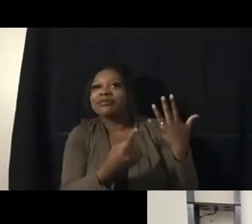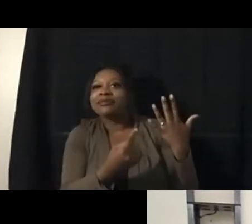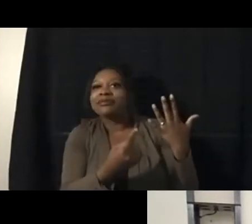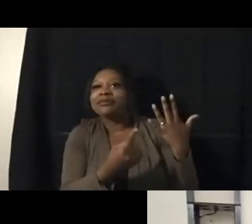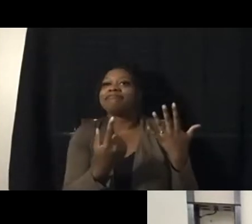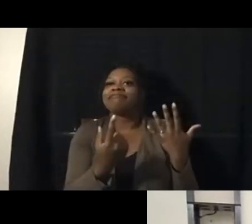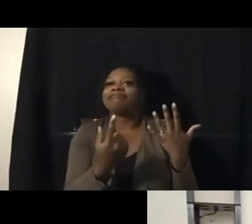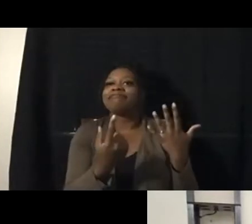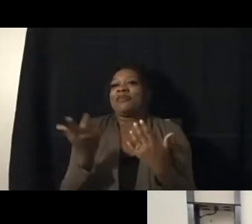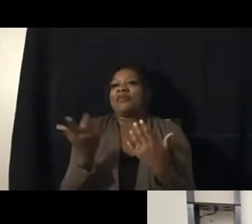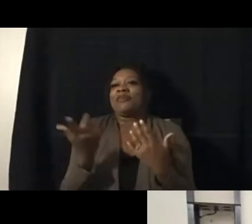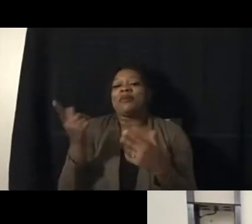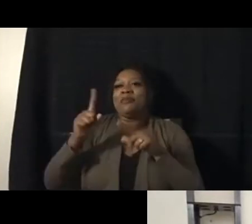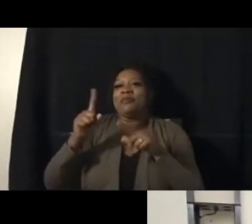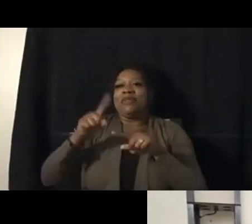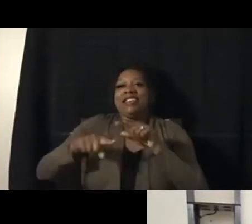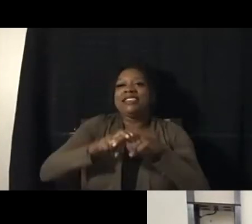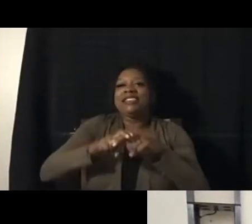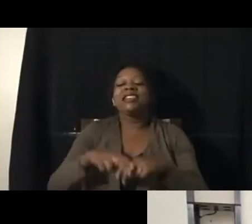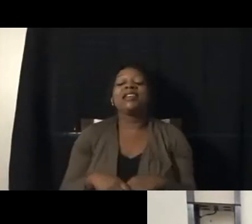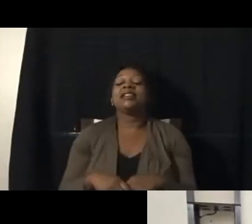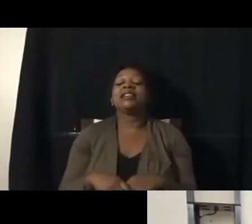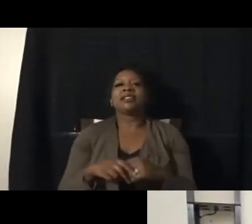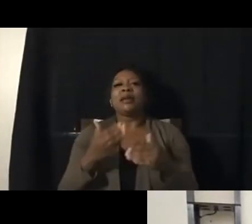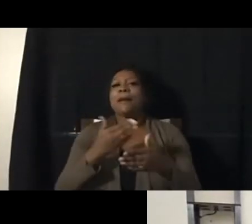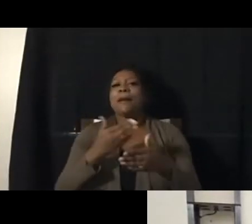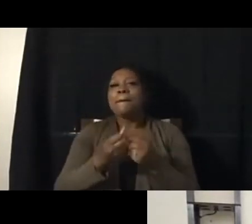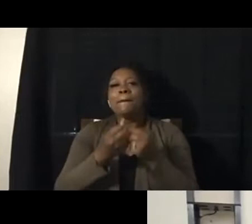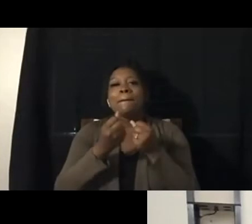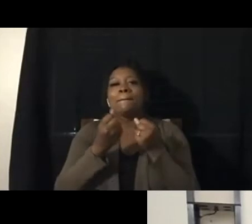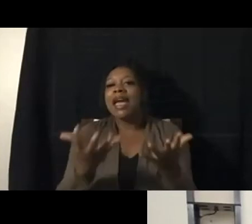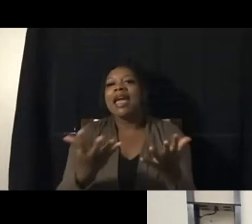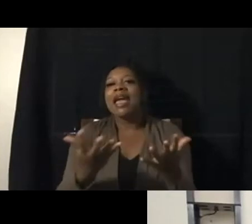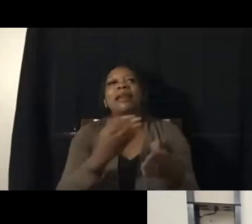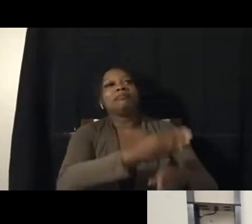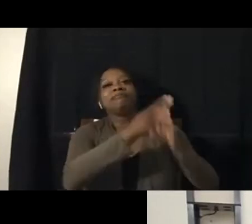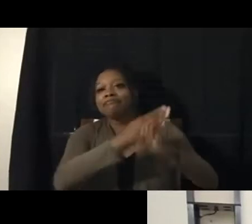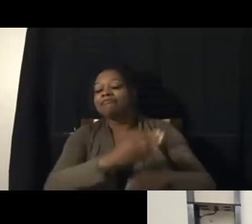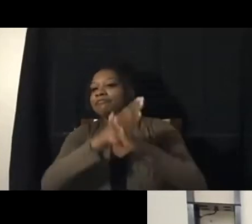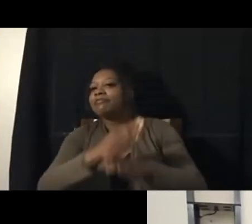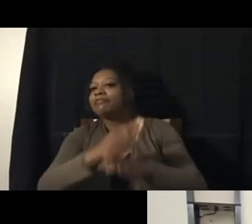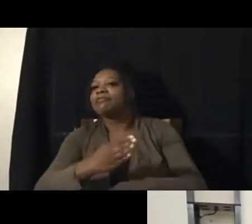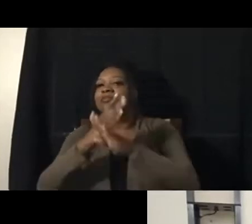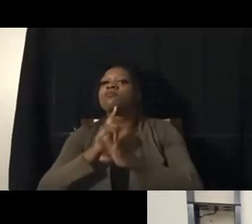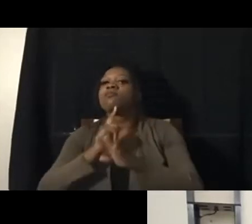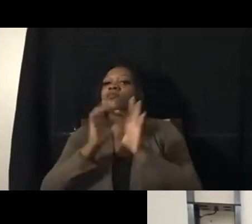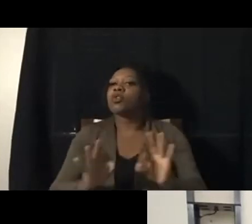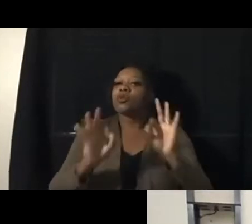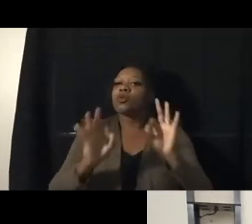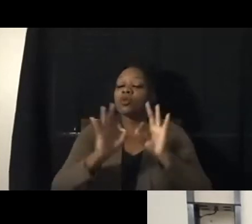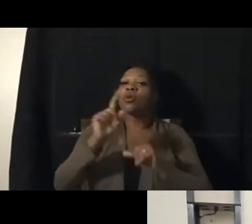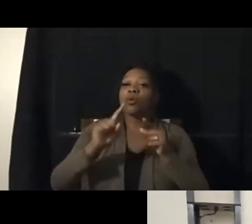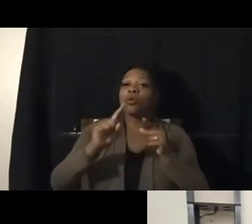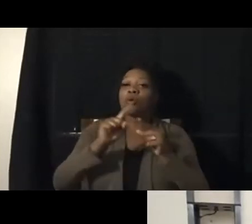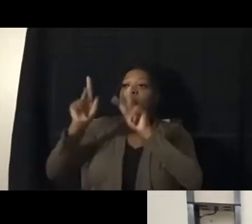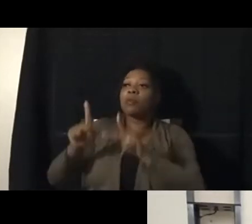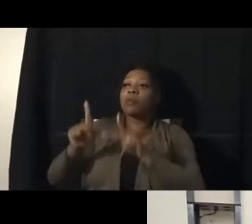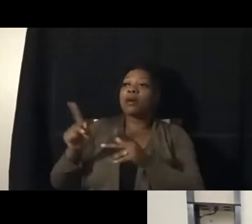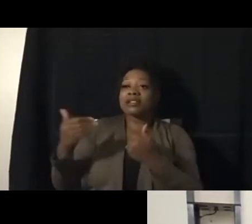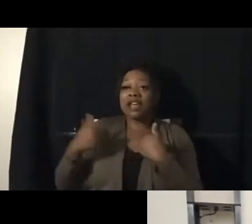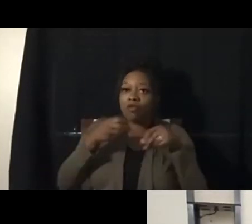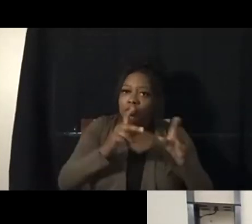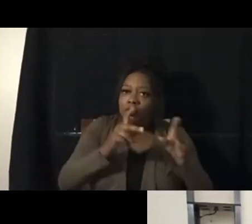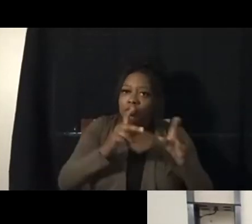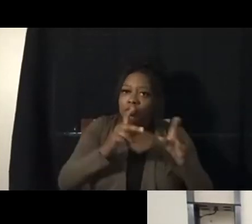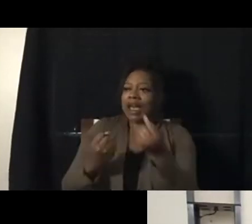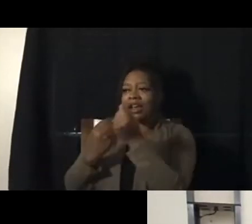these barriers, which is why it's really important anytime someone does have the opportunity to really advocate for someone who is actually